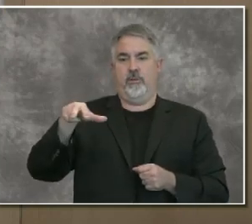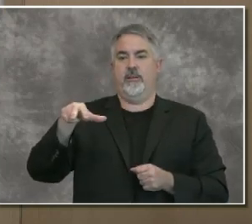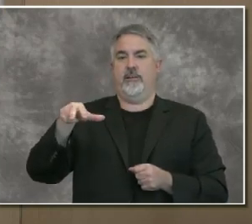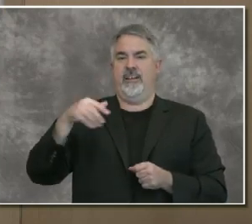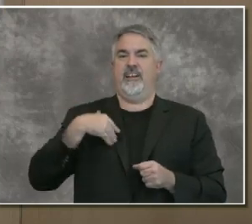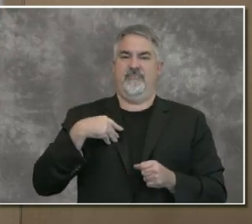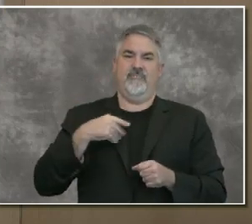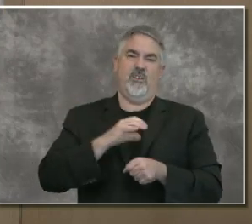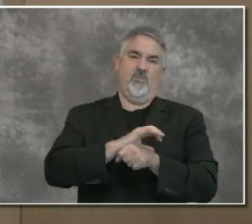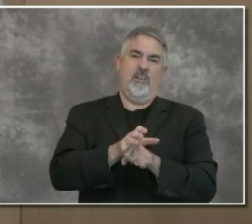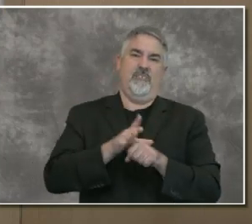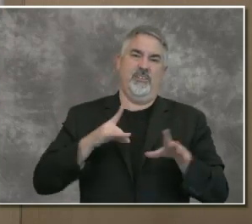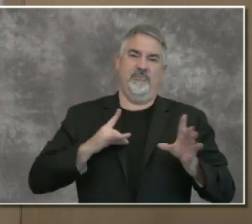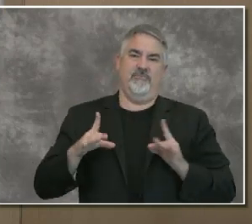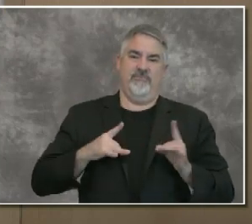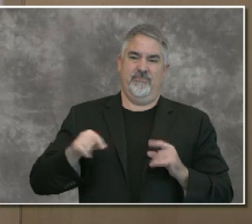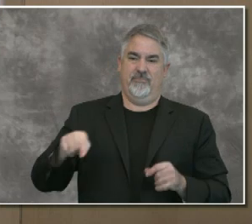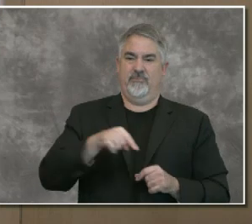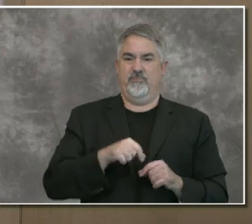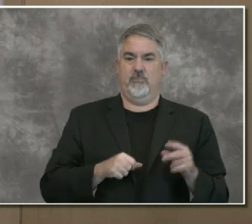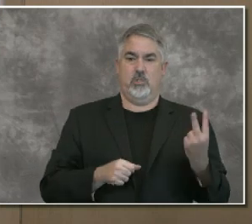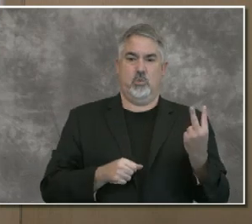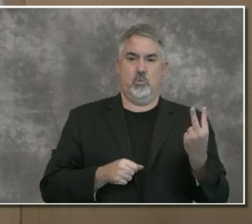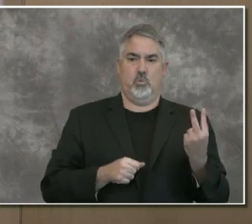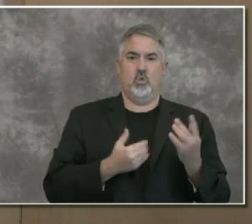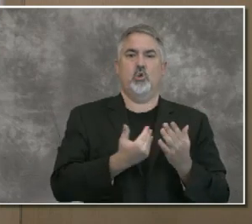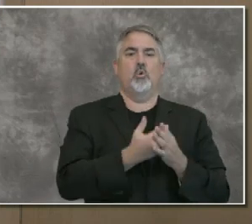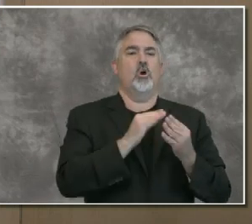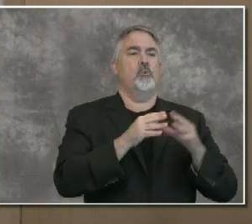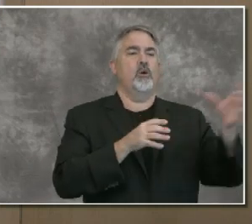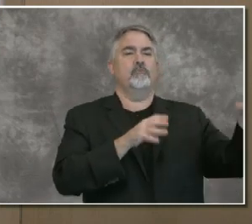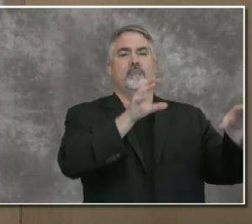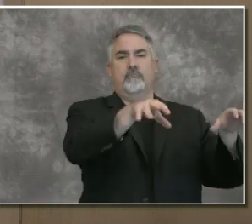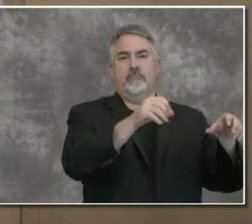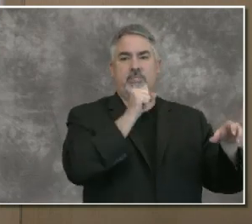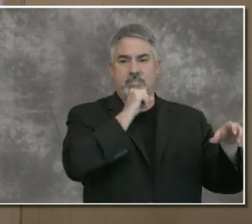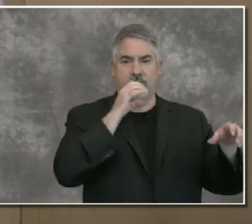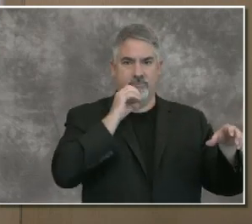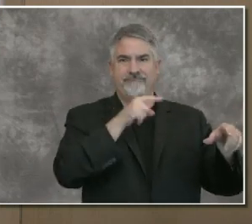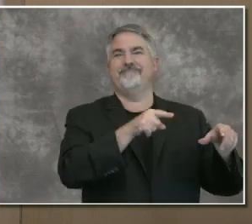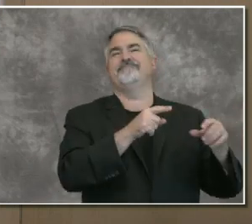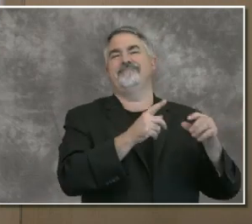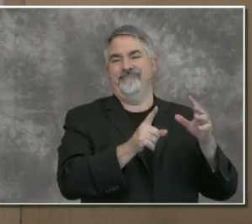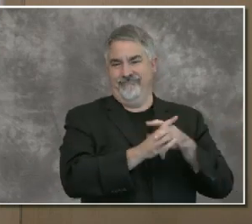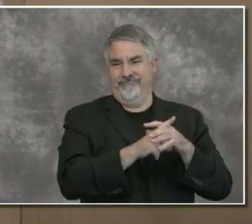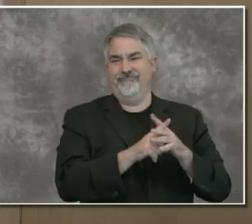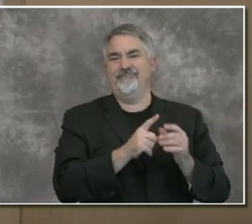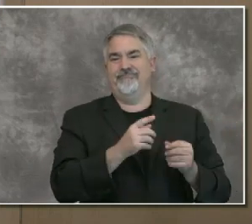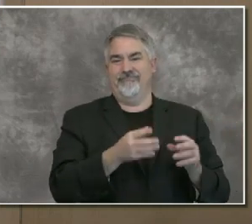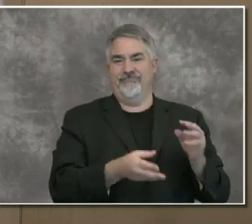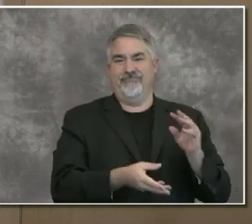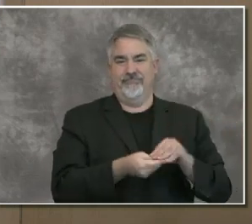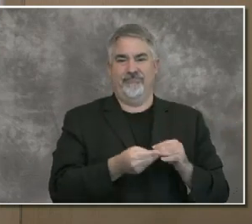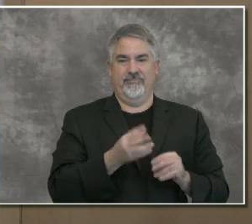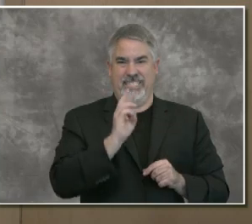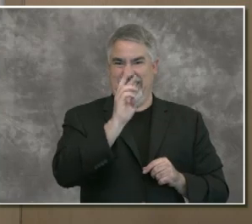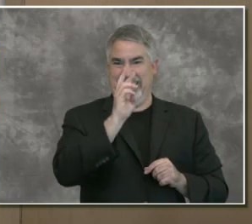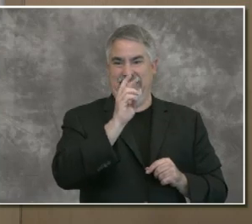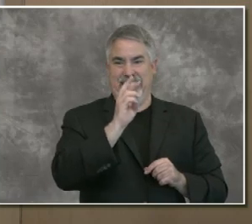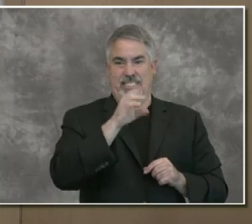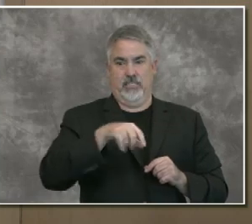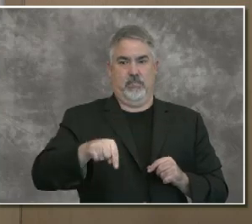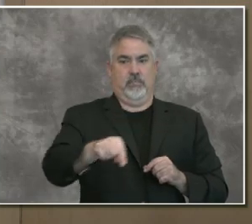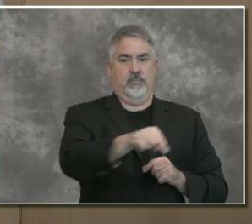then there are 2 new community setting locations for a total of 6 locations, which represents